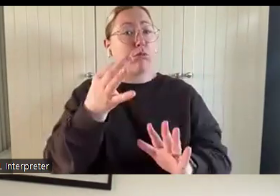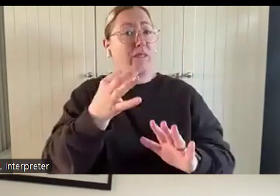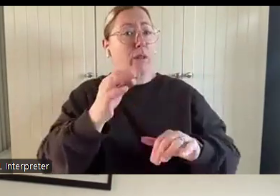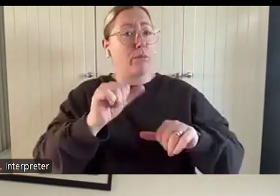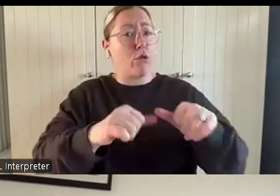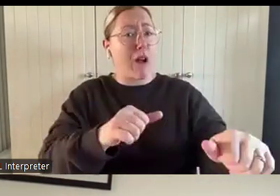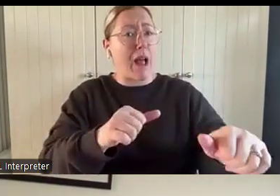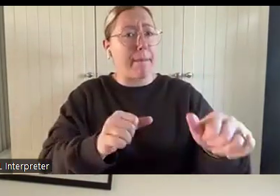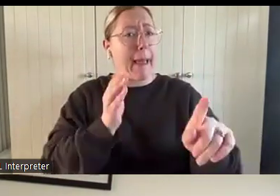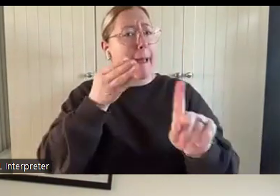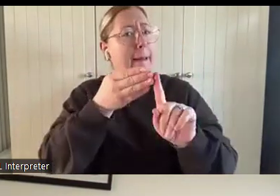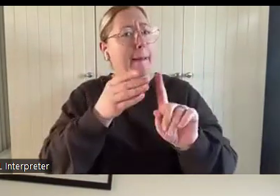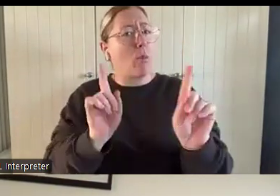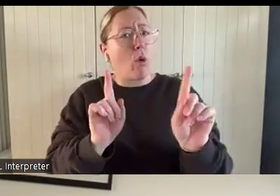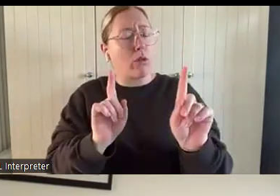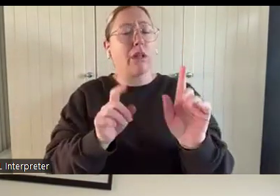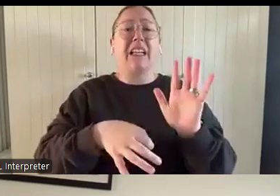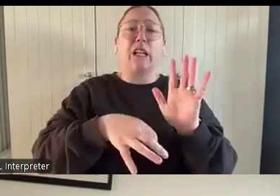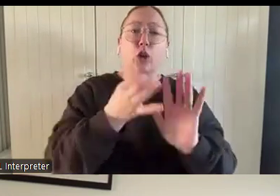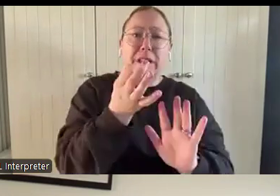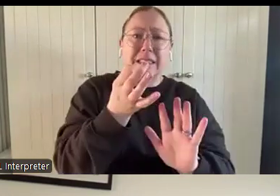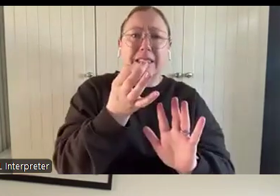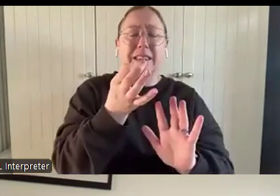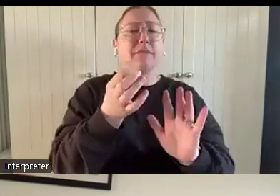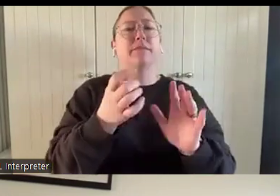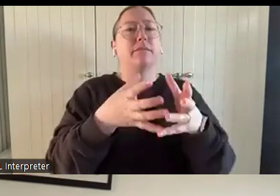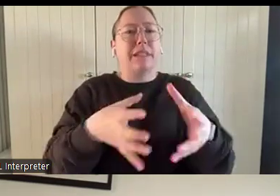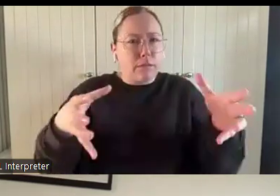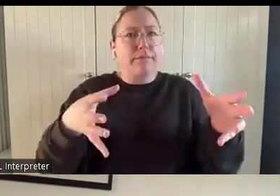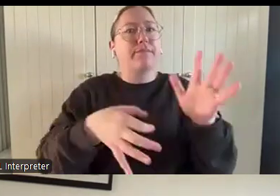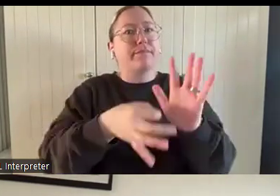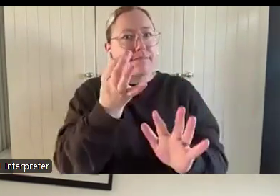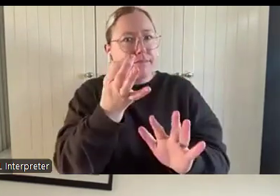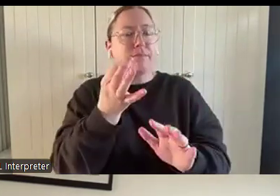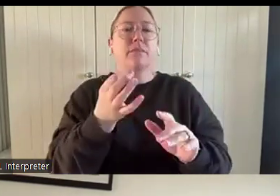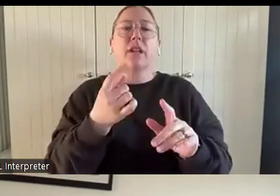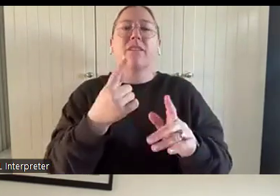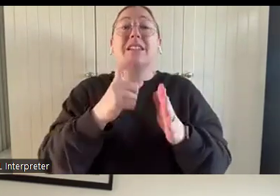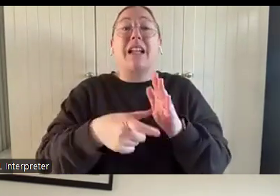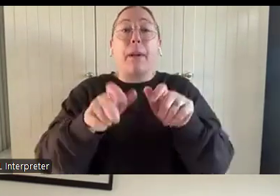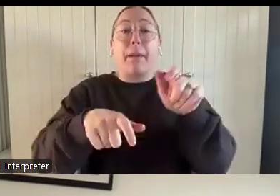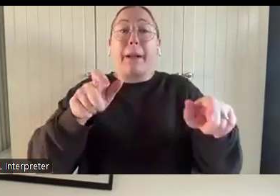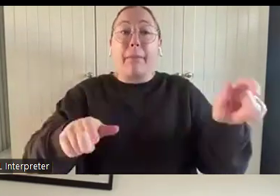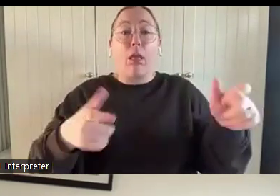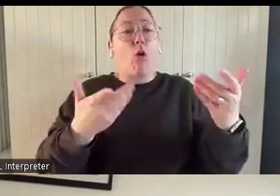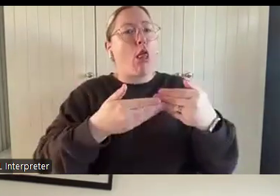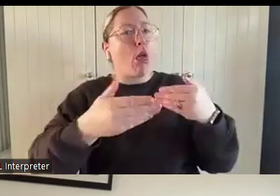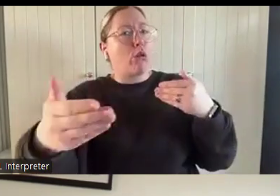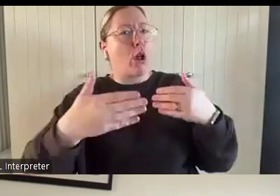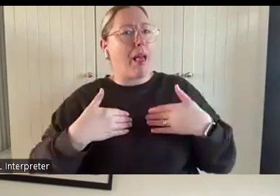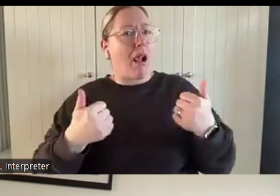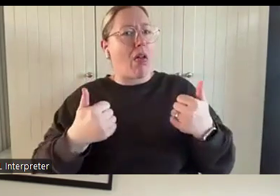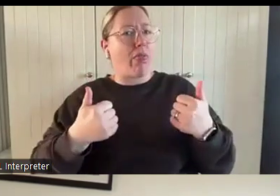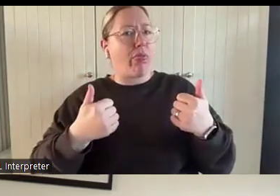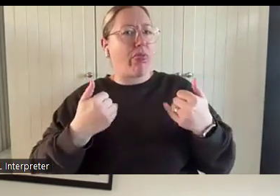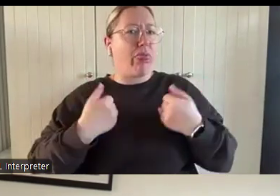to increase and improve opportunities for disabled people and people with a long-term health condition to gain